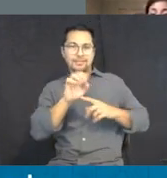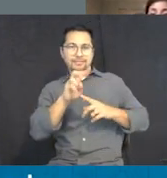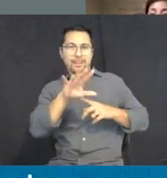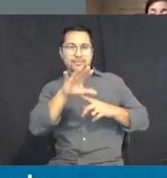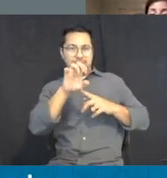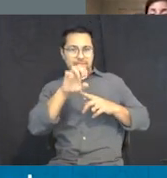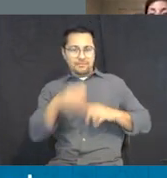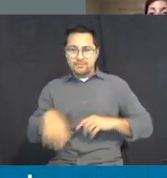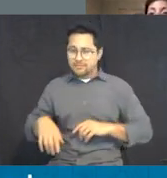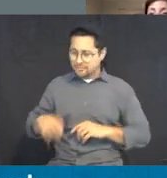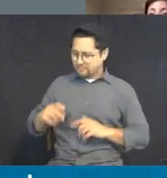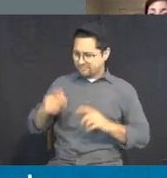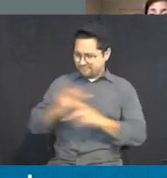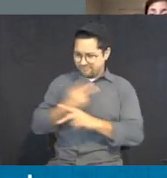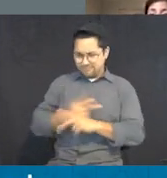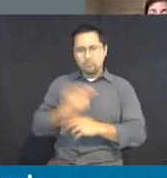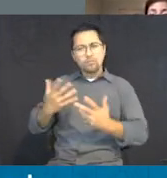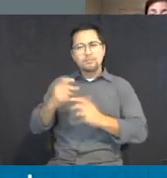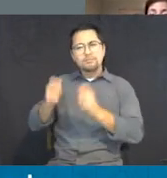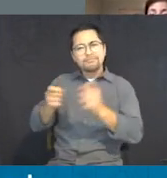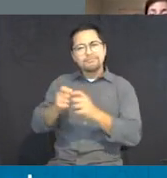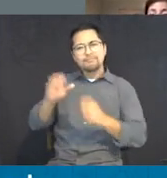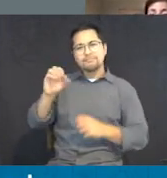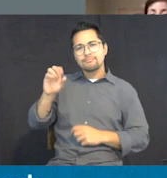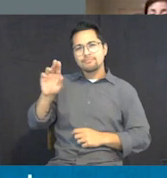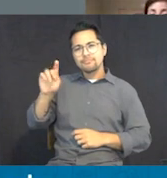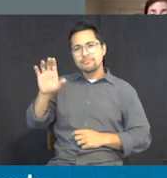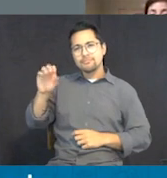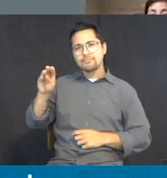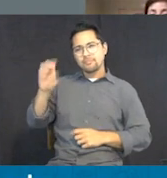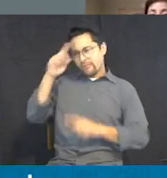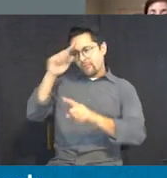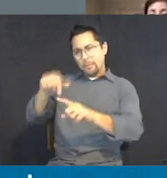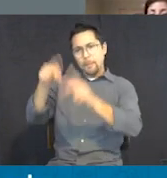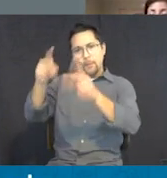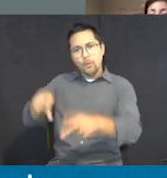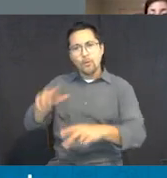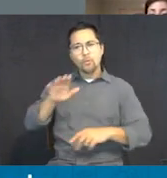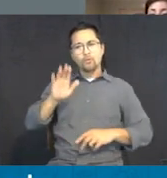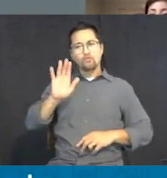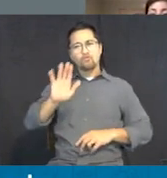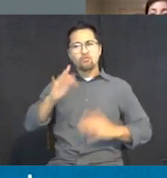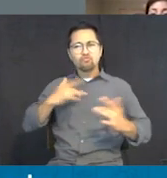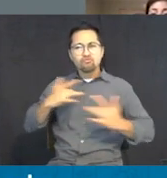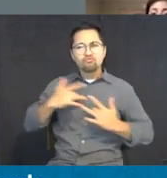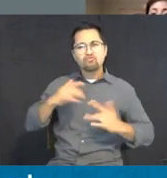to support those desired outcomes and goals.